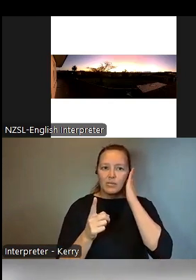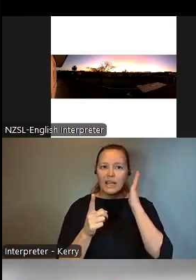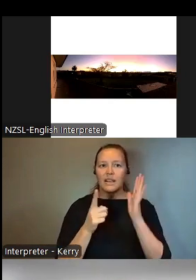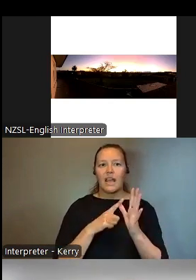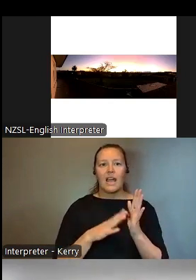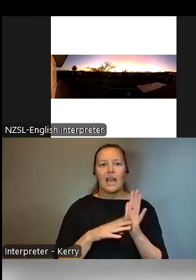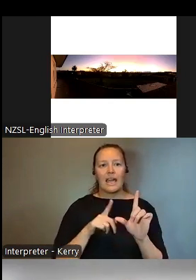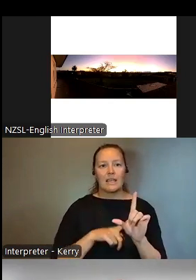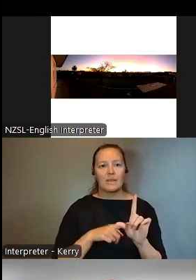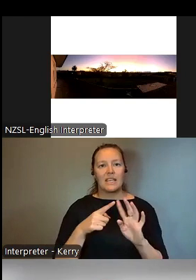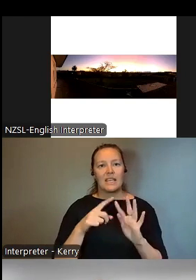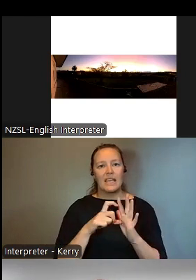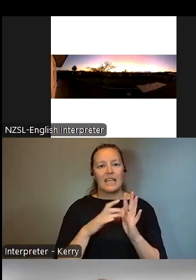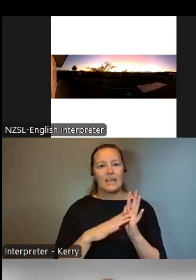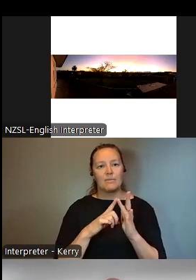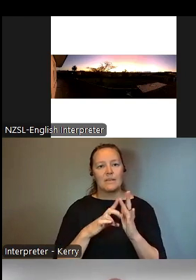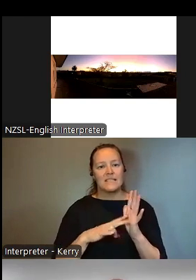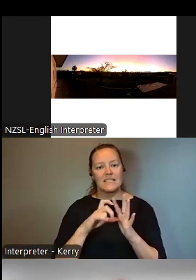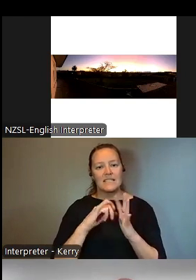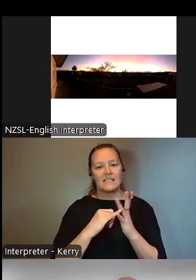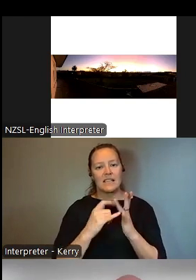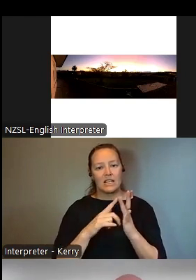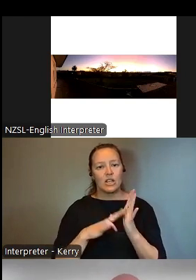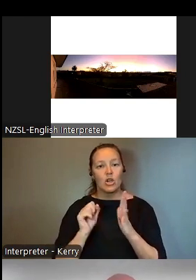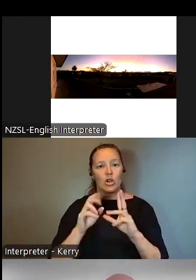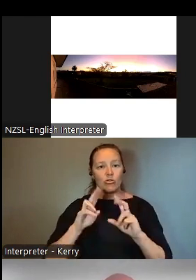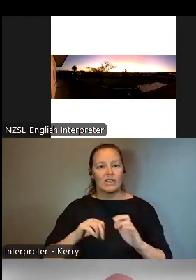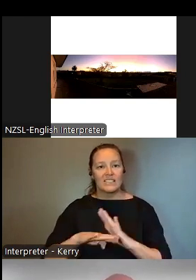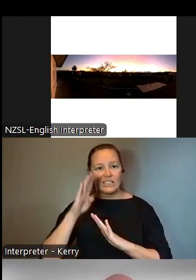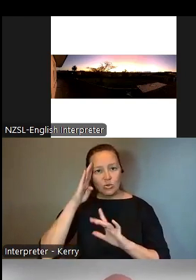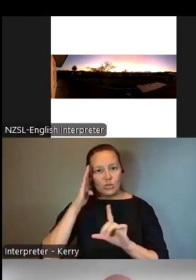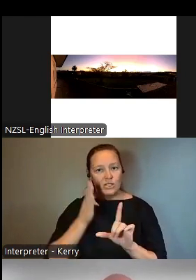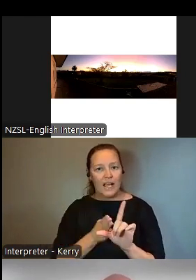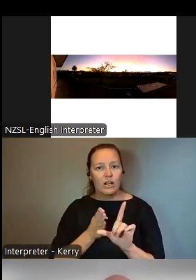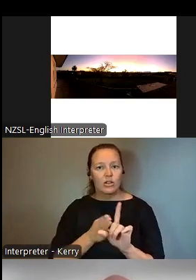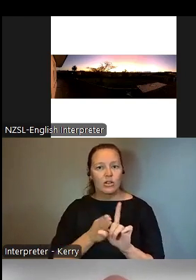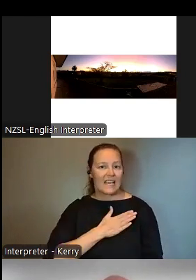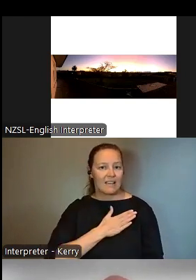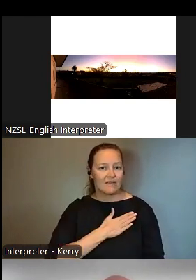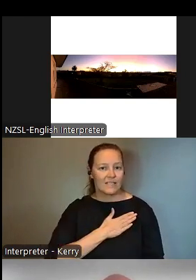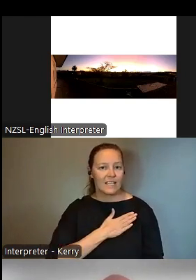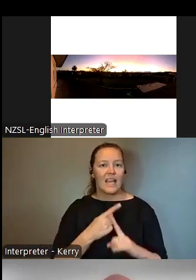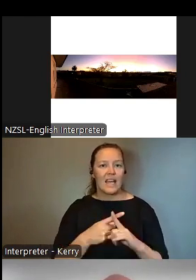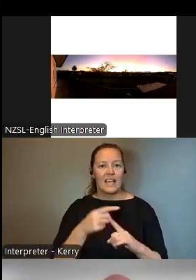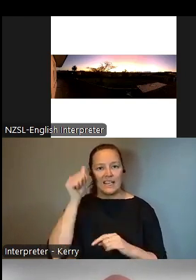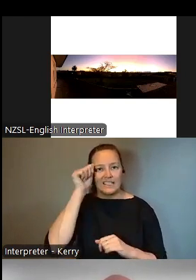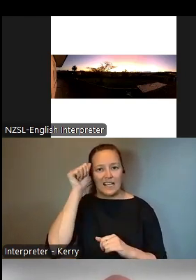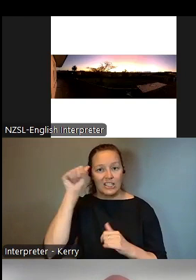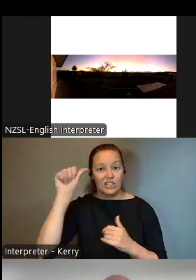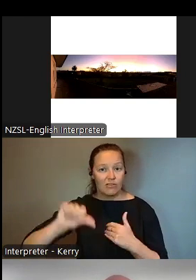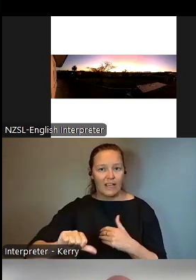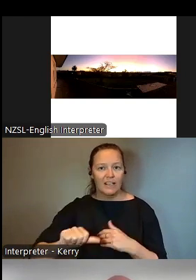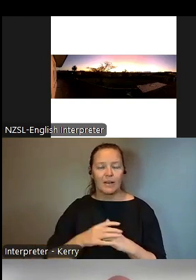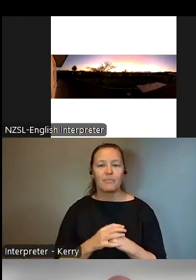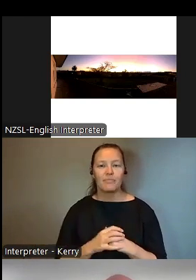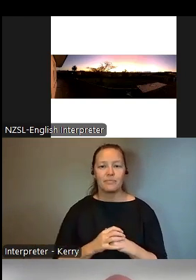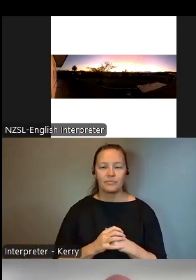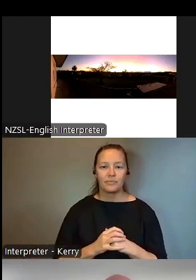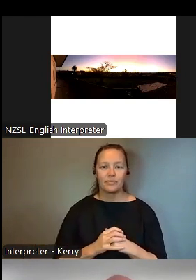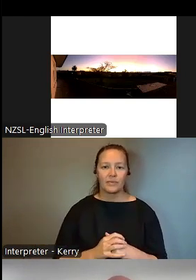her fabulous research into psychological safety and intelligent failure, the idea of